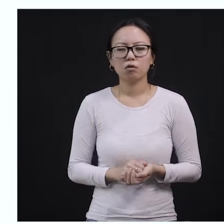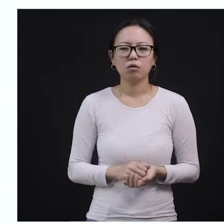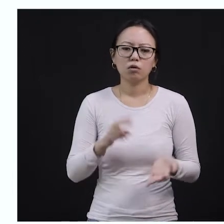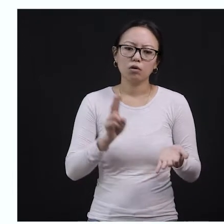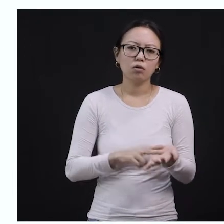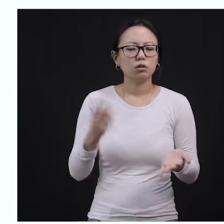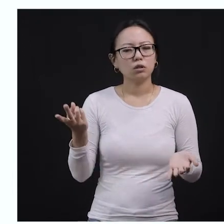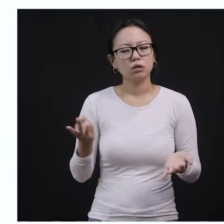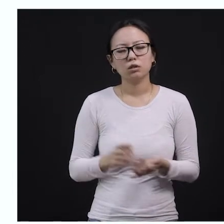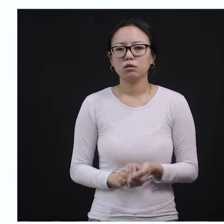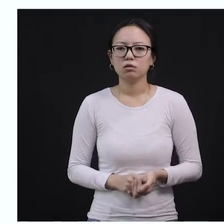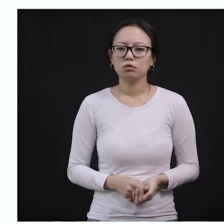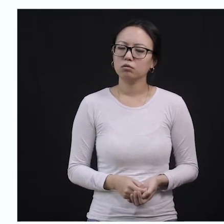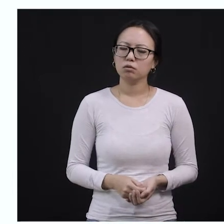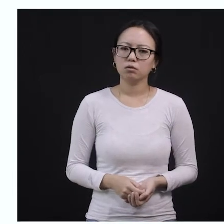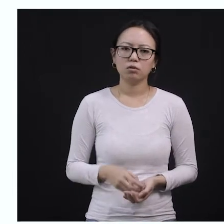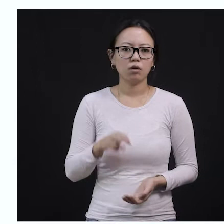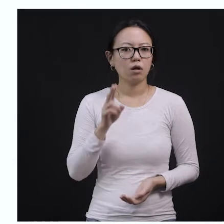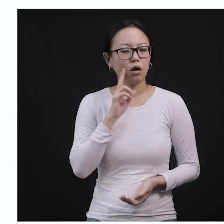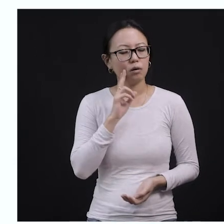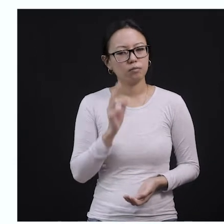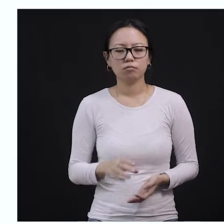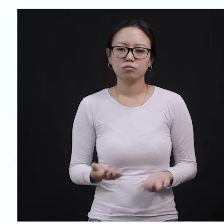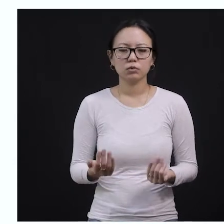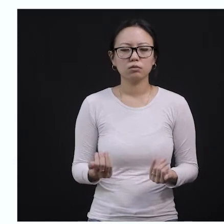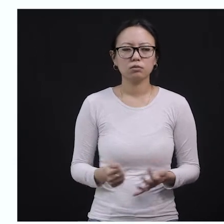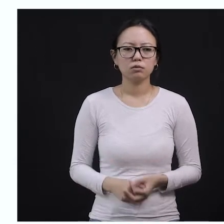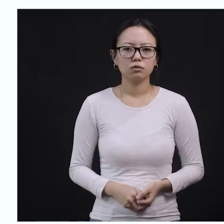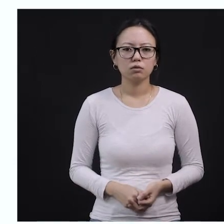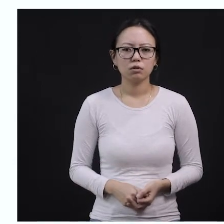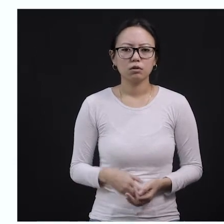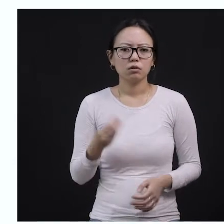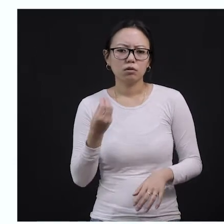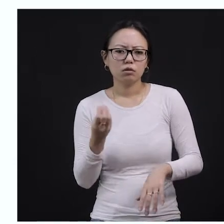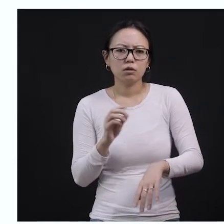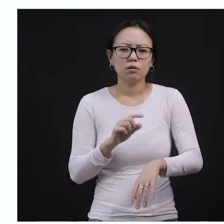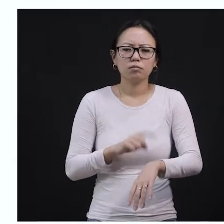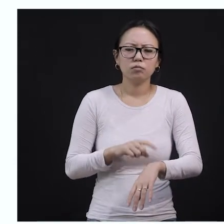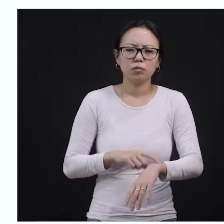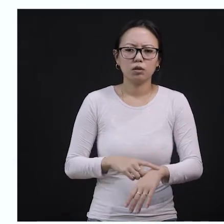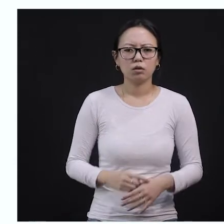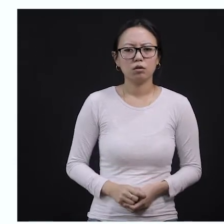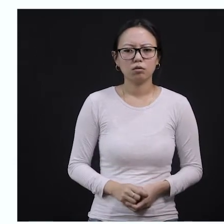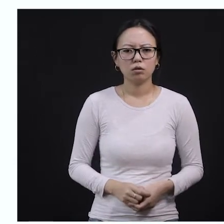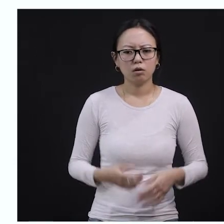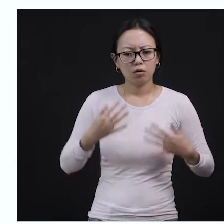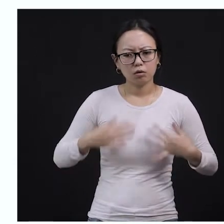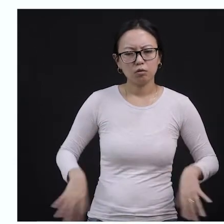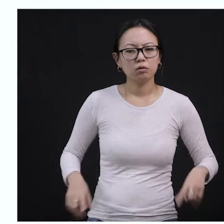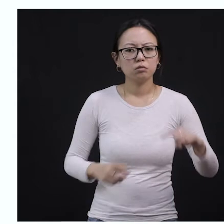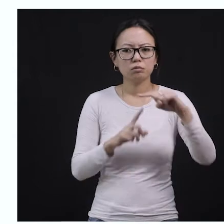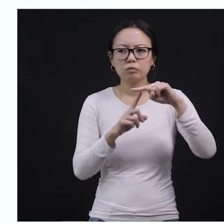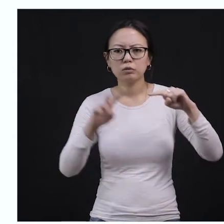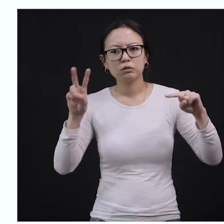cause naturally, all right. Now suppose, you know, there are times where humans, they go for trekking, they